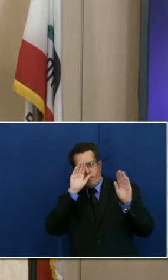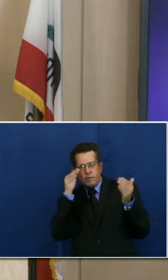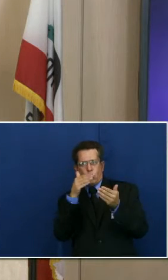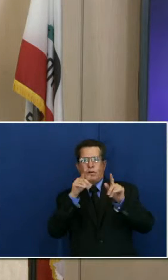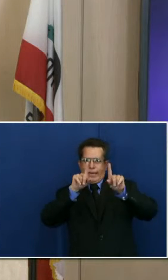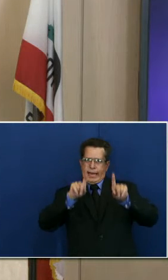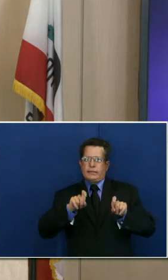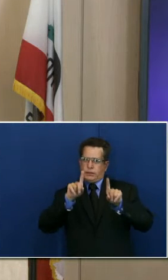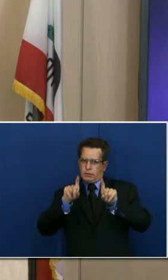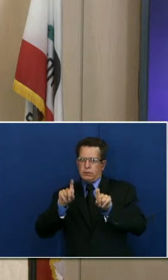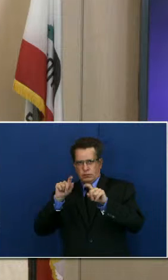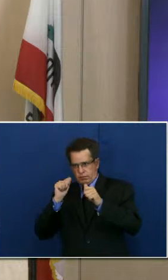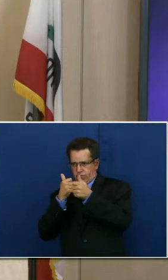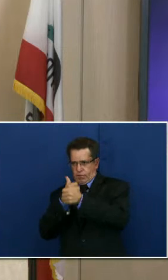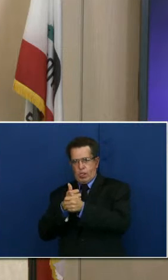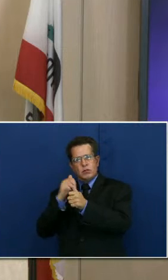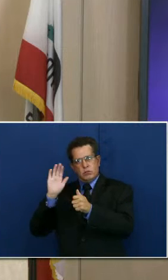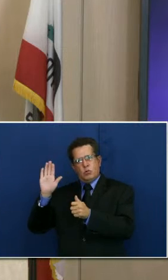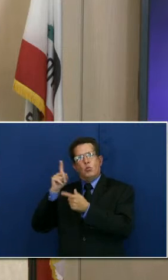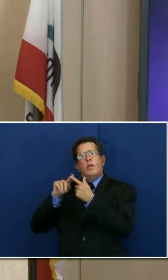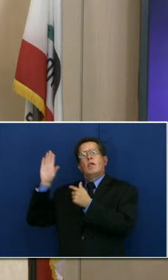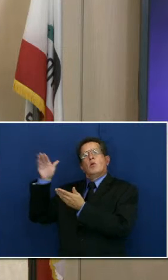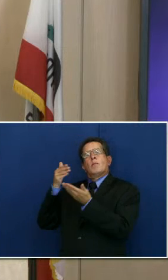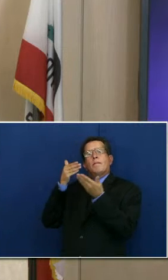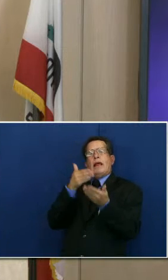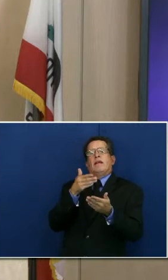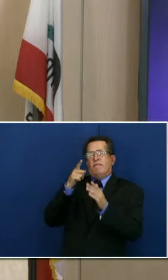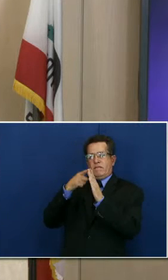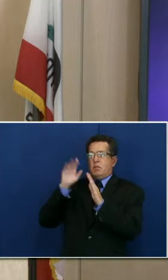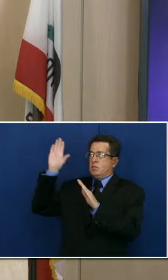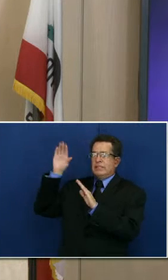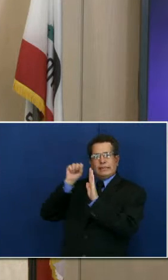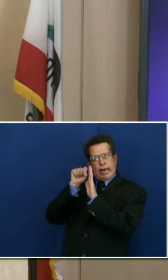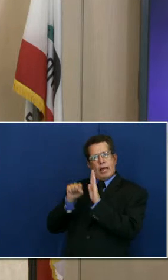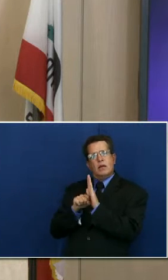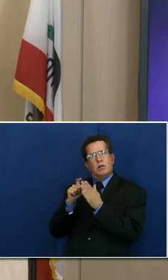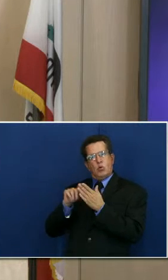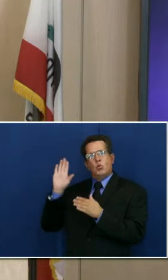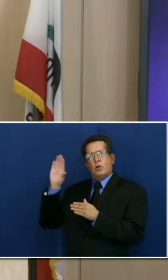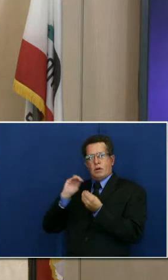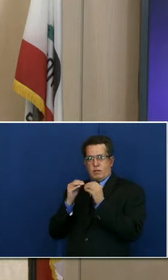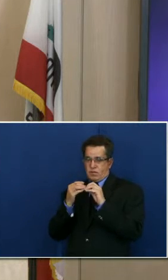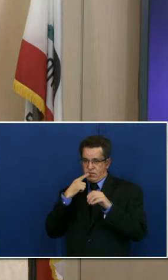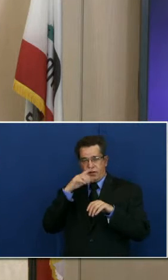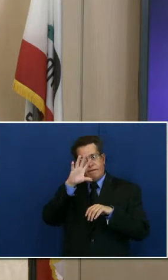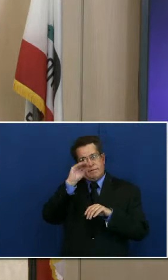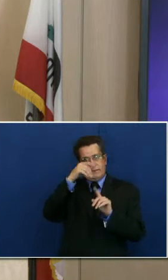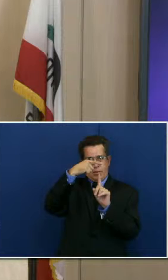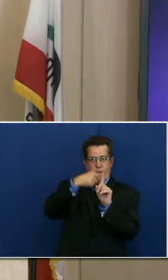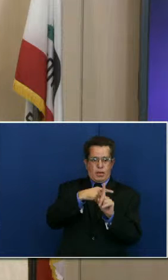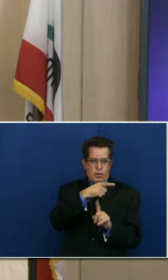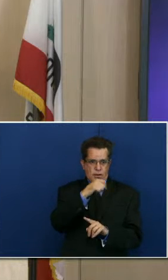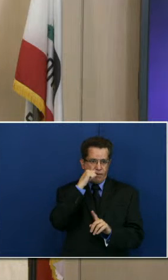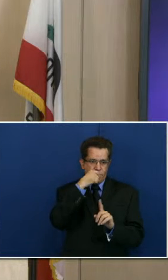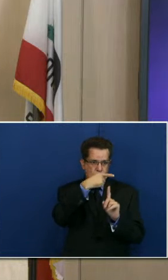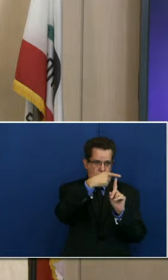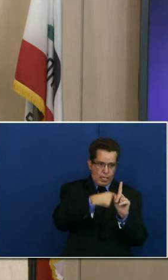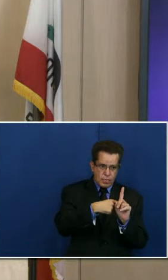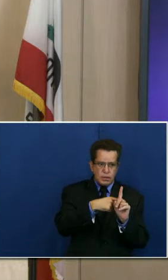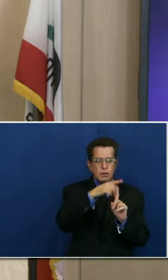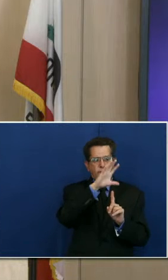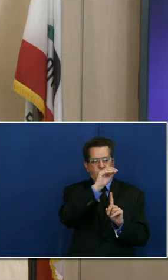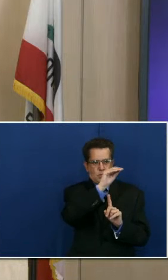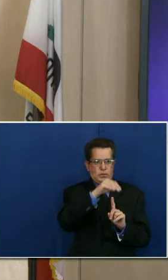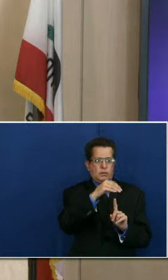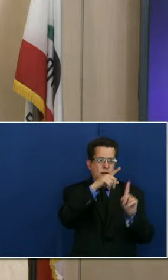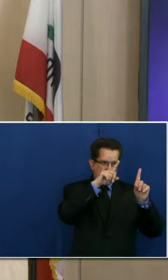them tested under those metrics recommended by the state. 50% of all employees 1 month, 100% every 2 months.